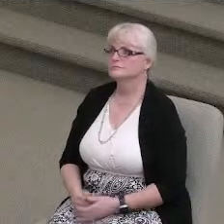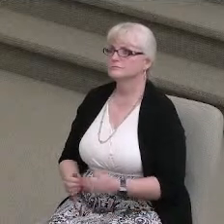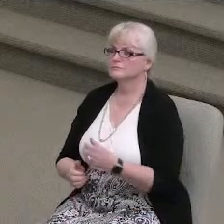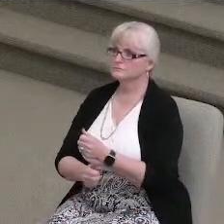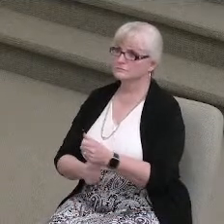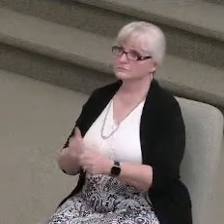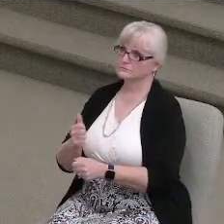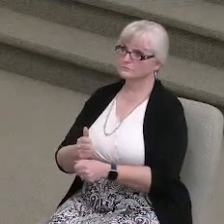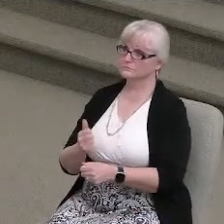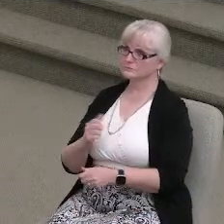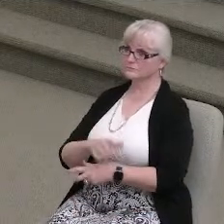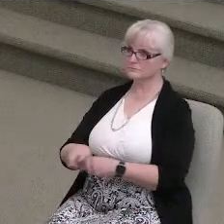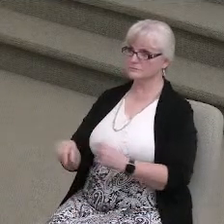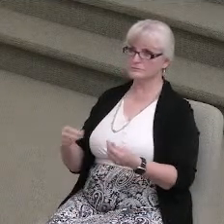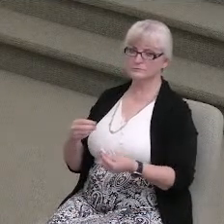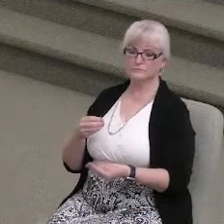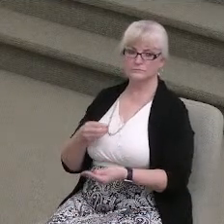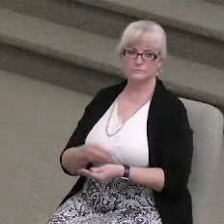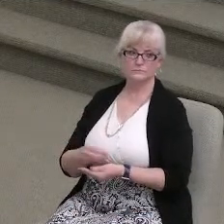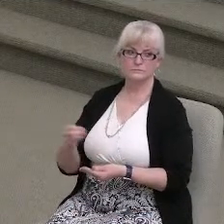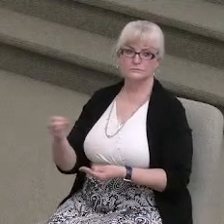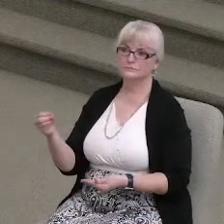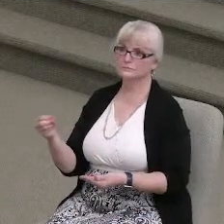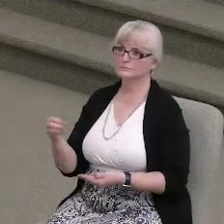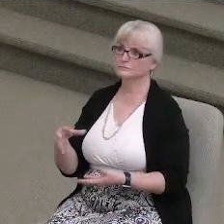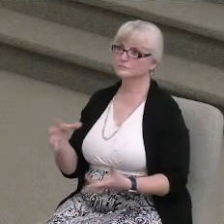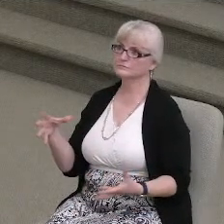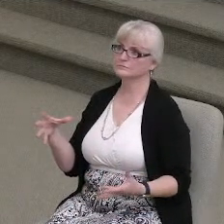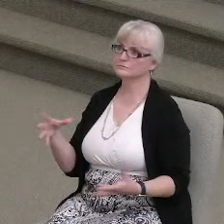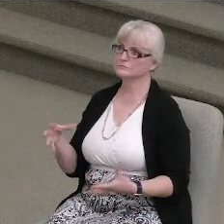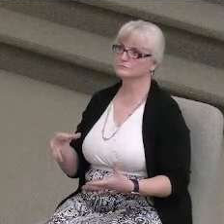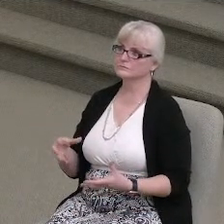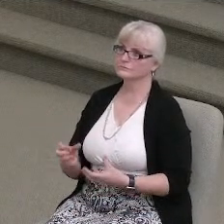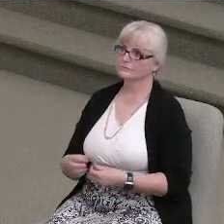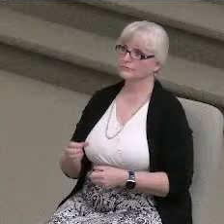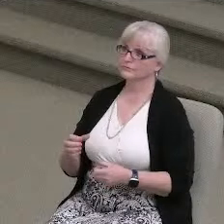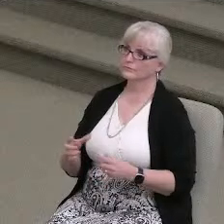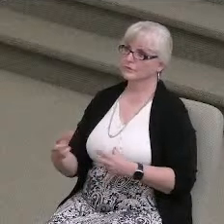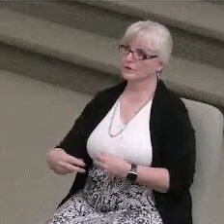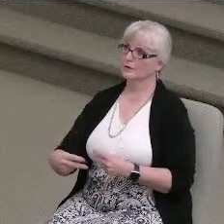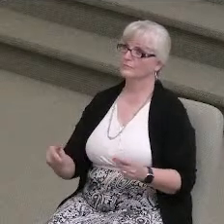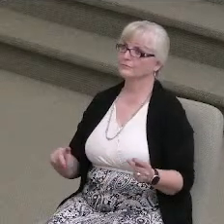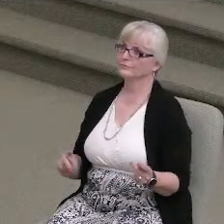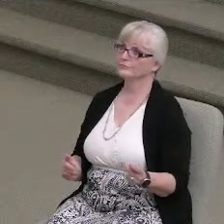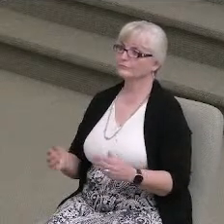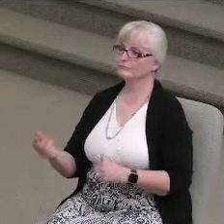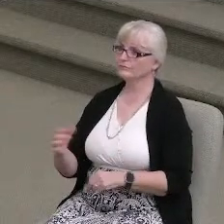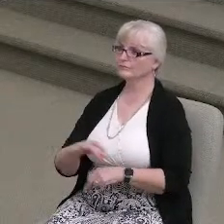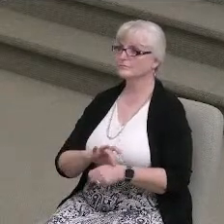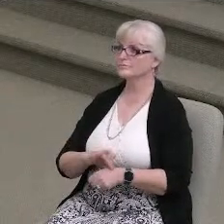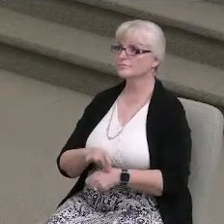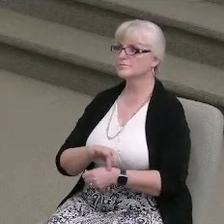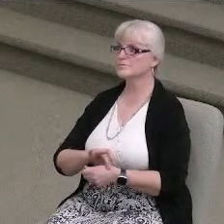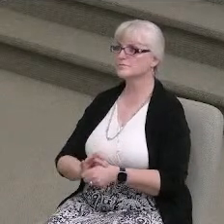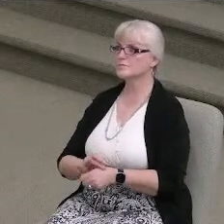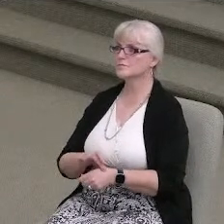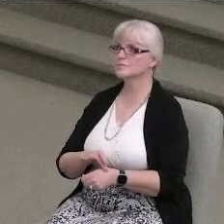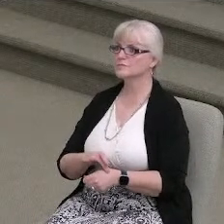known, above all wealth and treasures of the